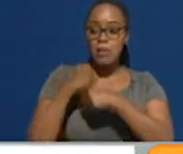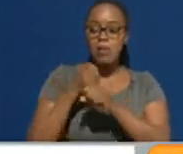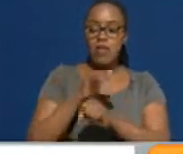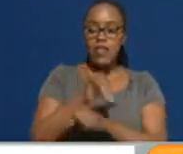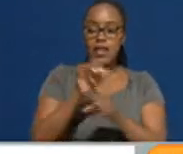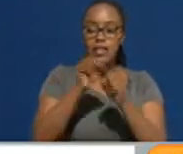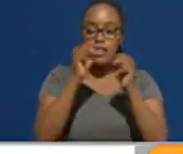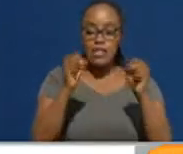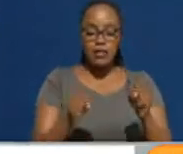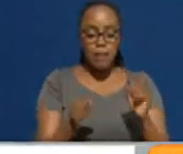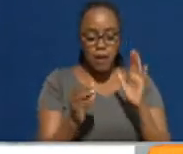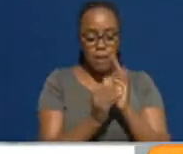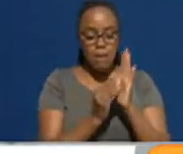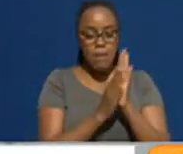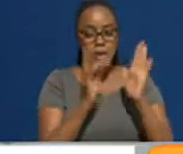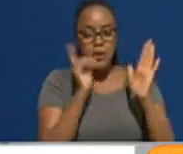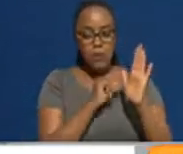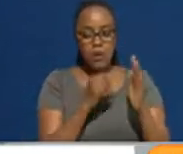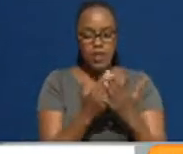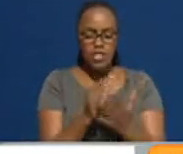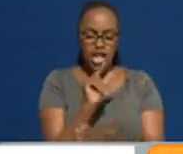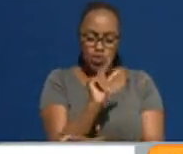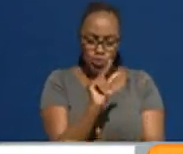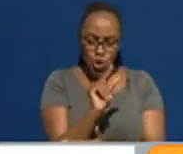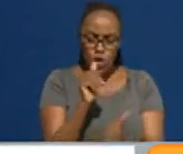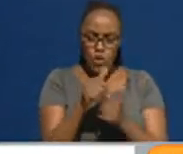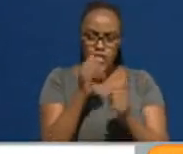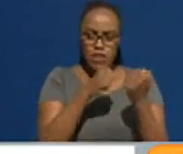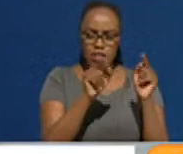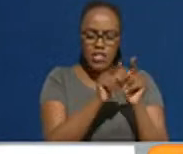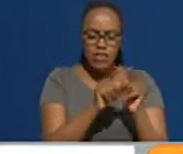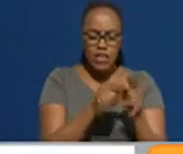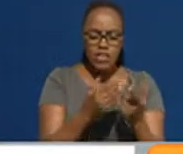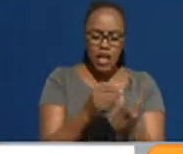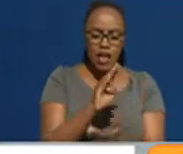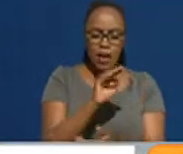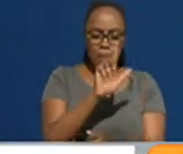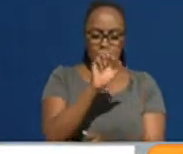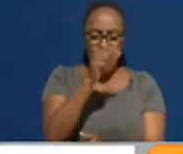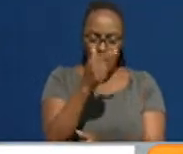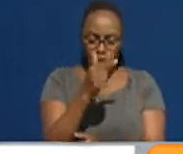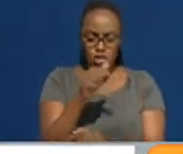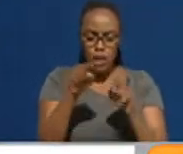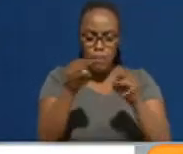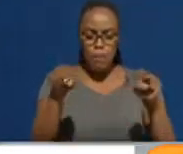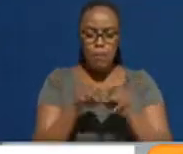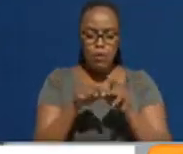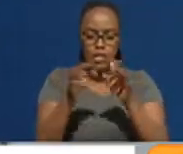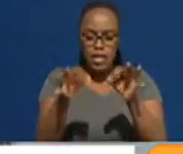has been put in place, and it's a small little gadget that acts both as a ballot box and accounting system,